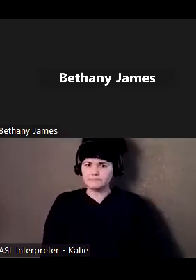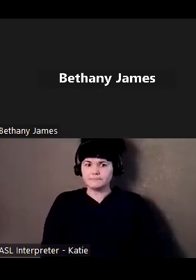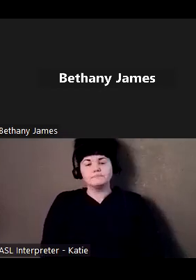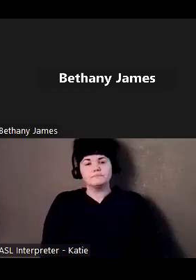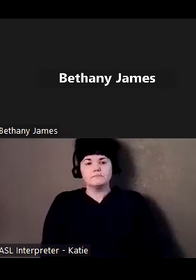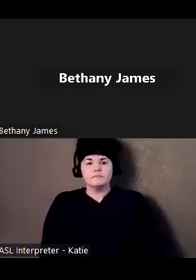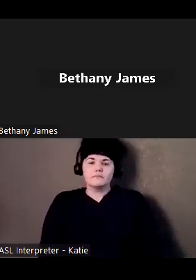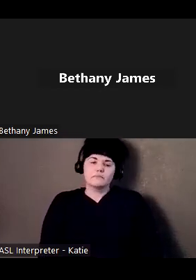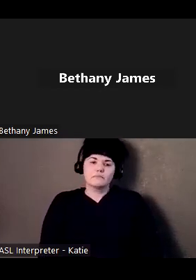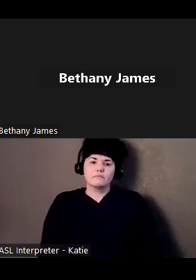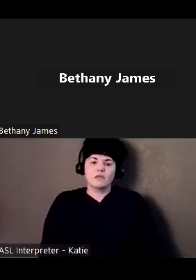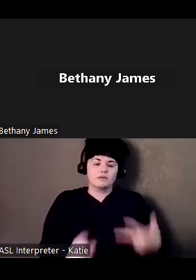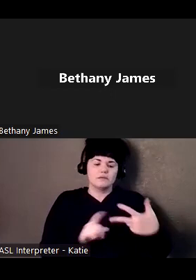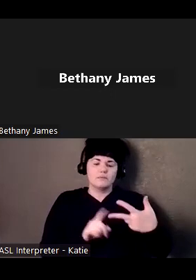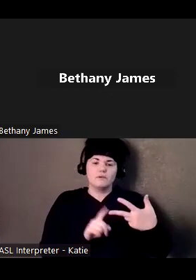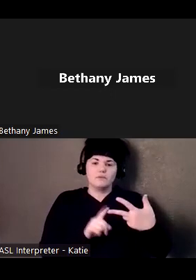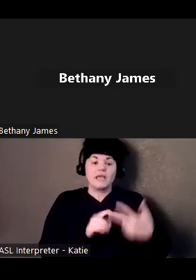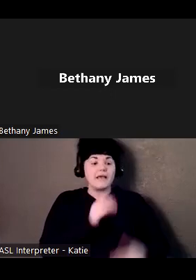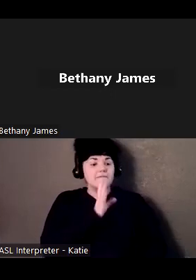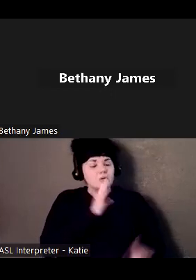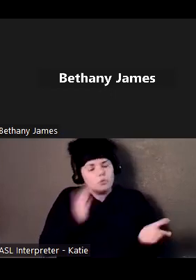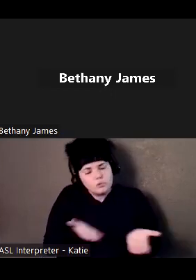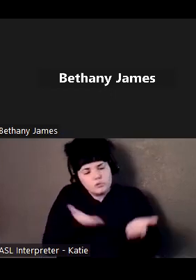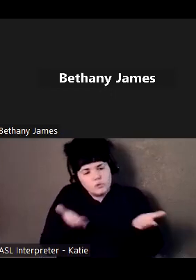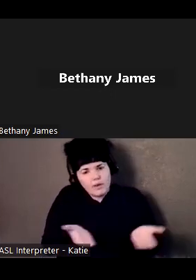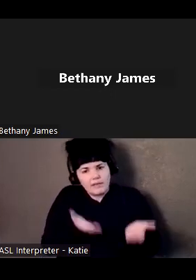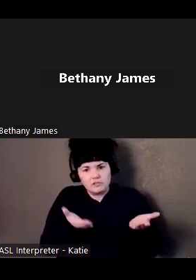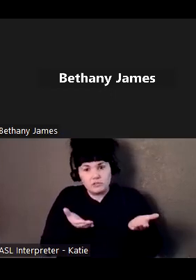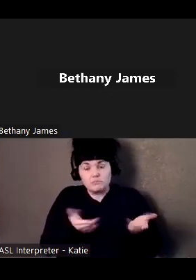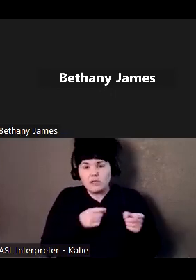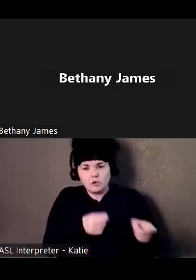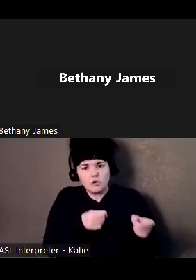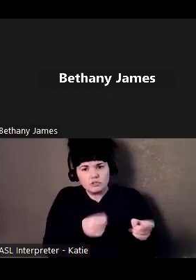Verbal persuasion or encouragement from others.